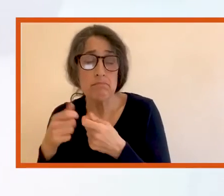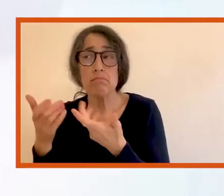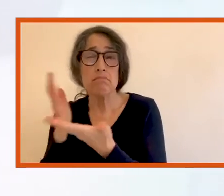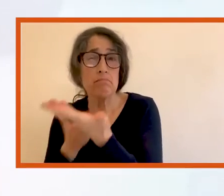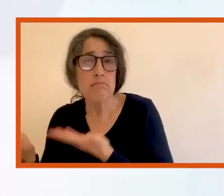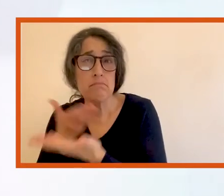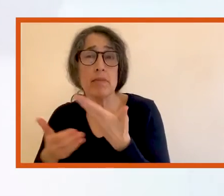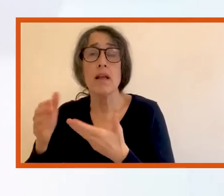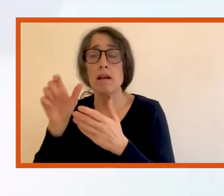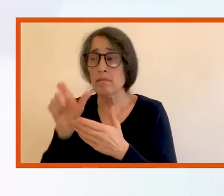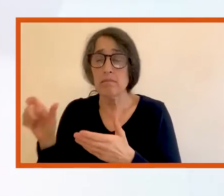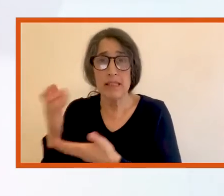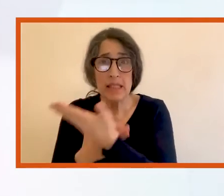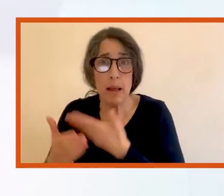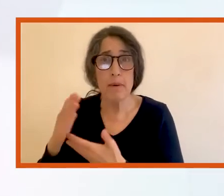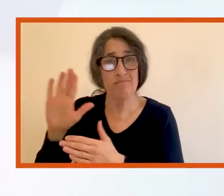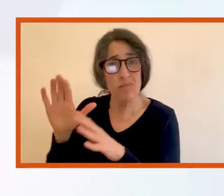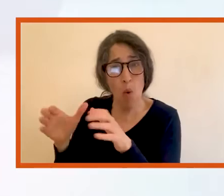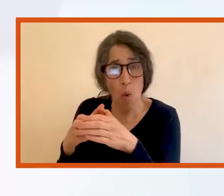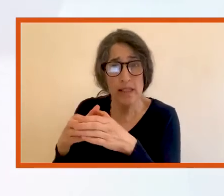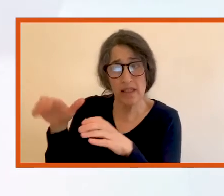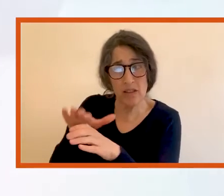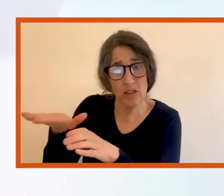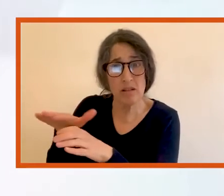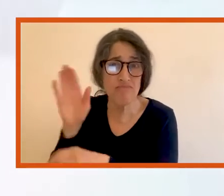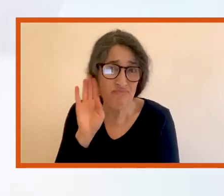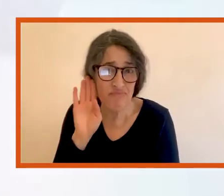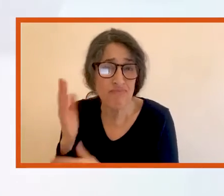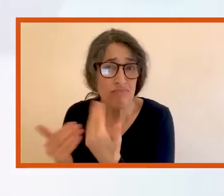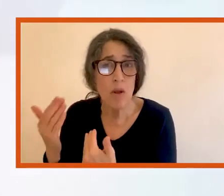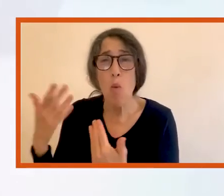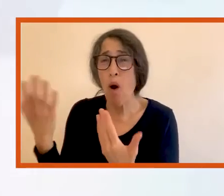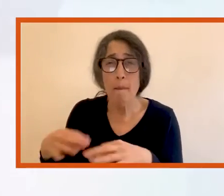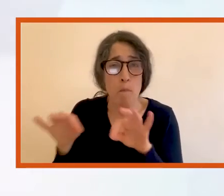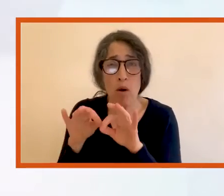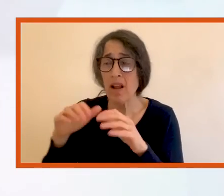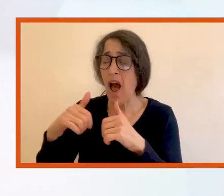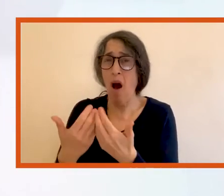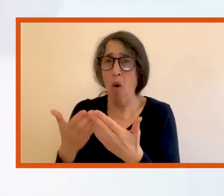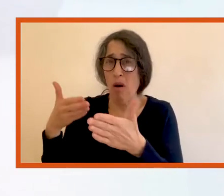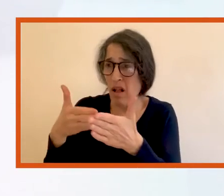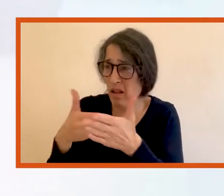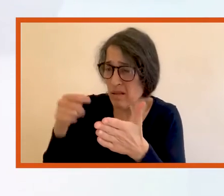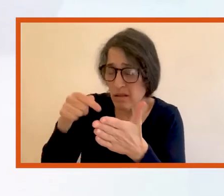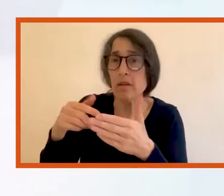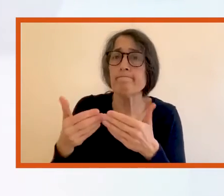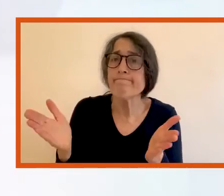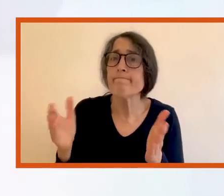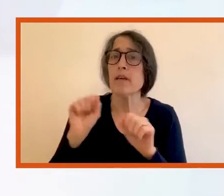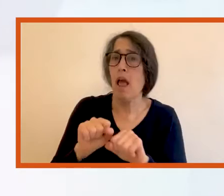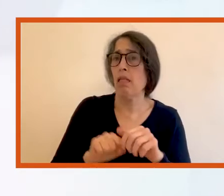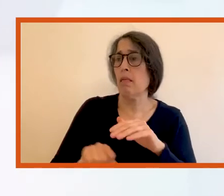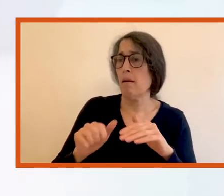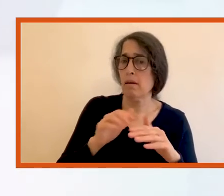their views on how to make existing schemes accessible, what are the priorities in terms of development of